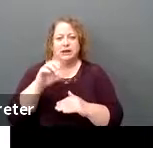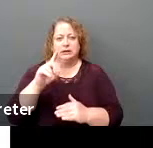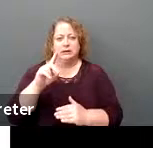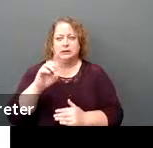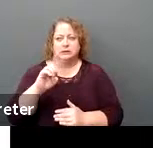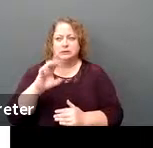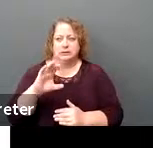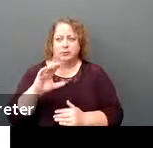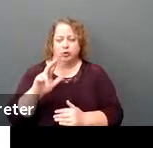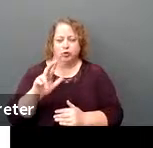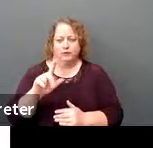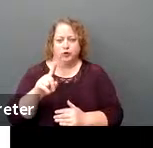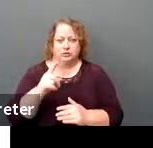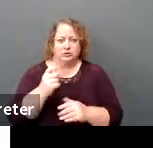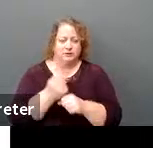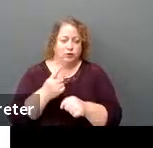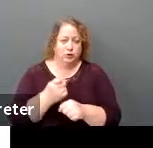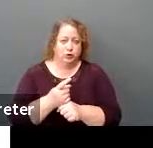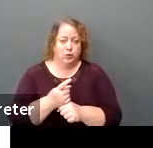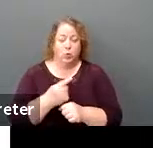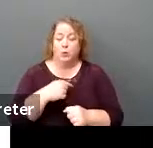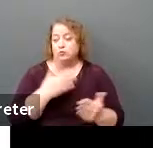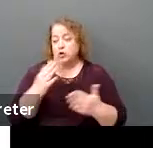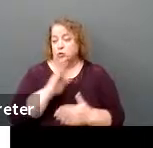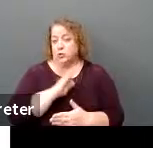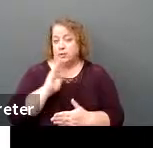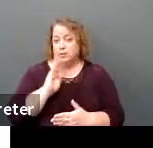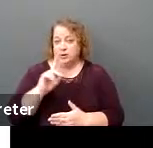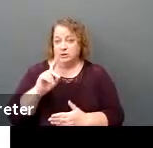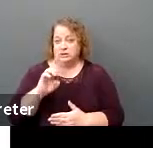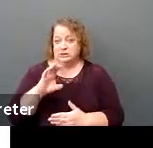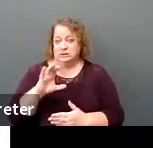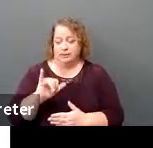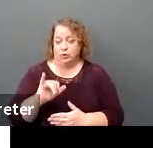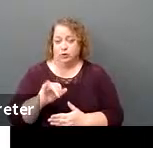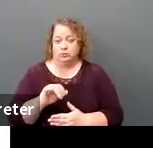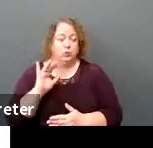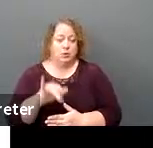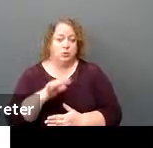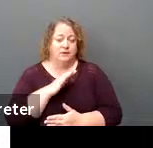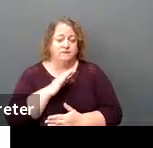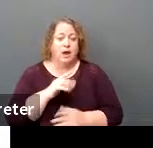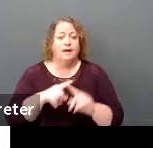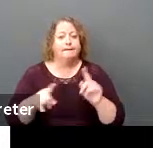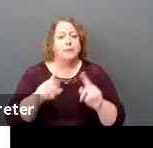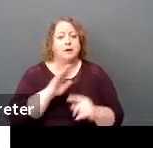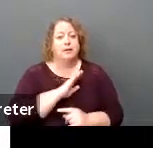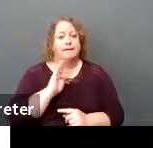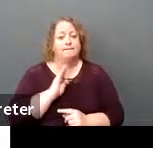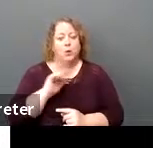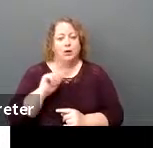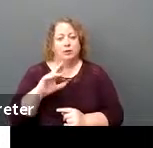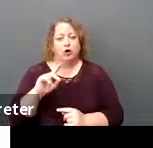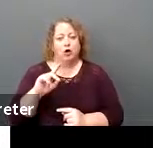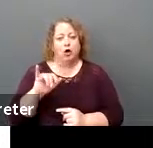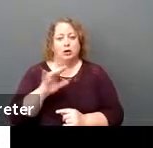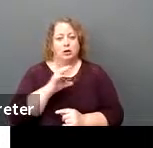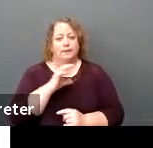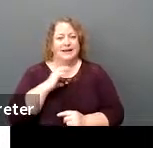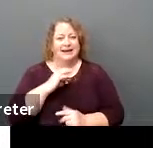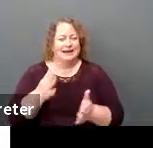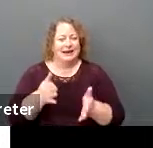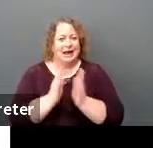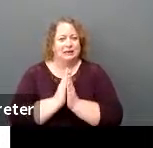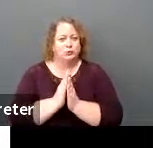each year and brought to the board in December, so we're in compliance with that. The board and the audit committee, though, however, has asked for the audit